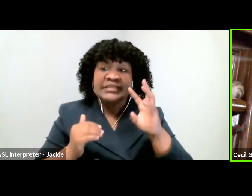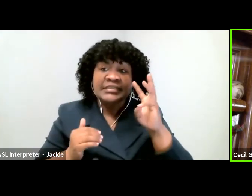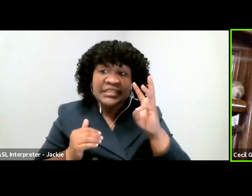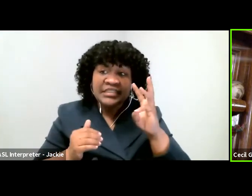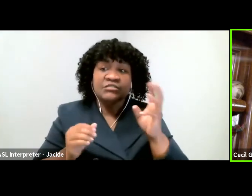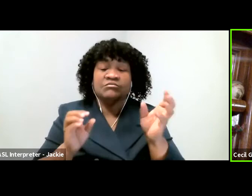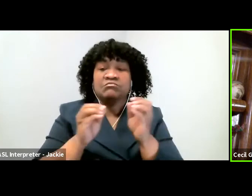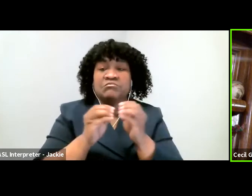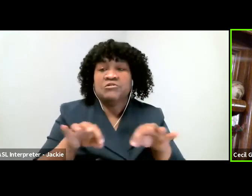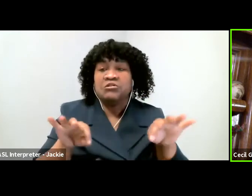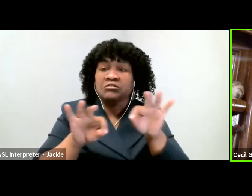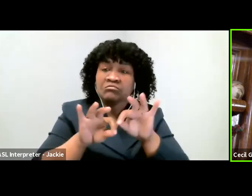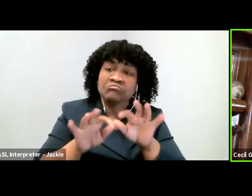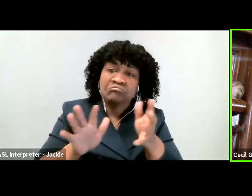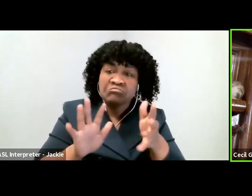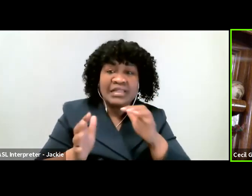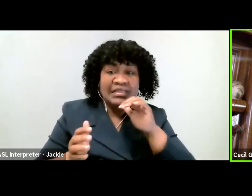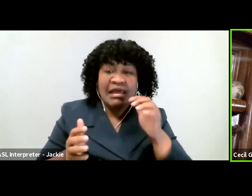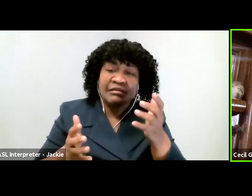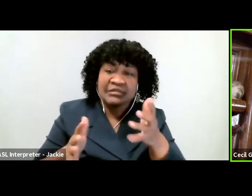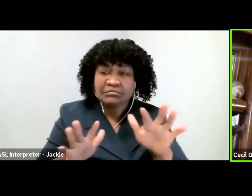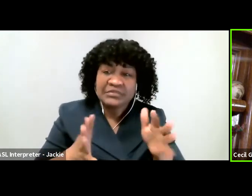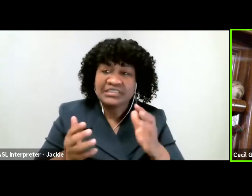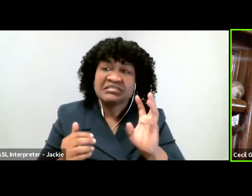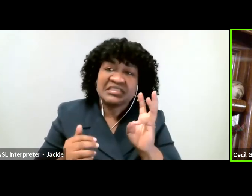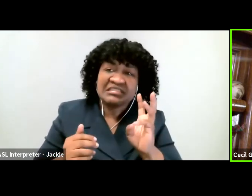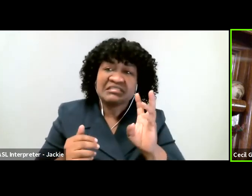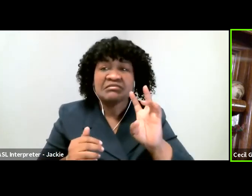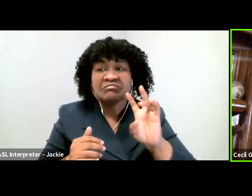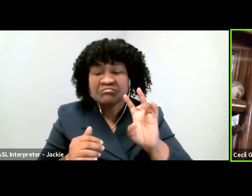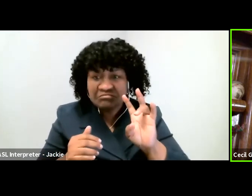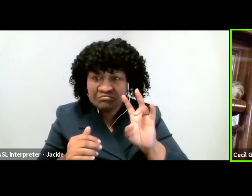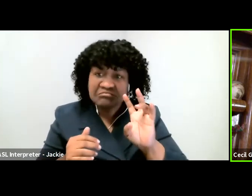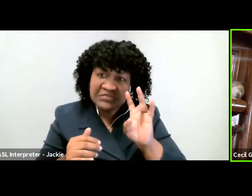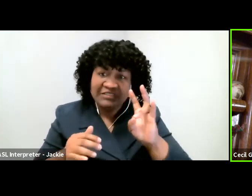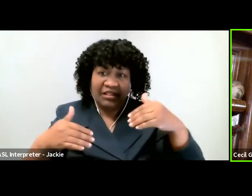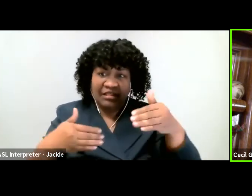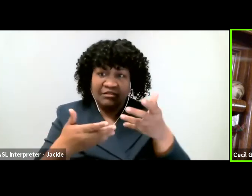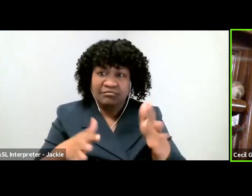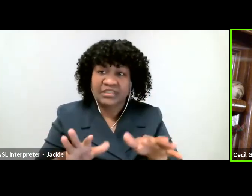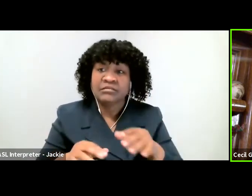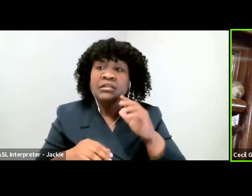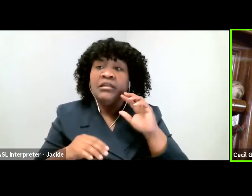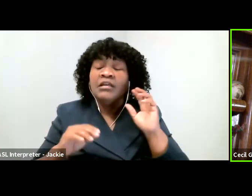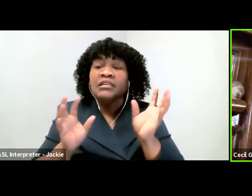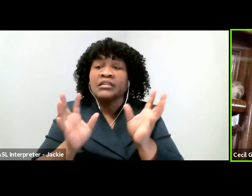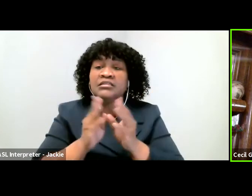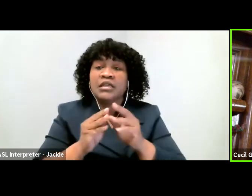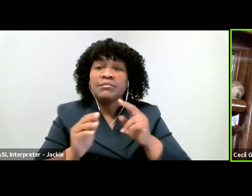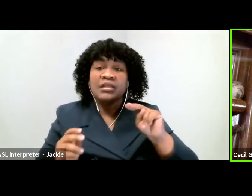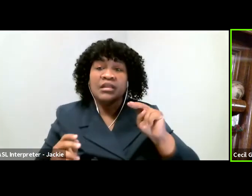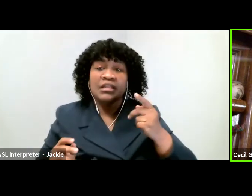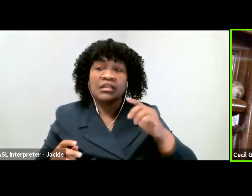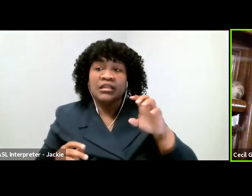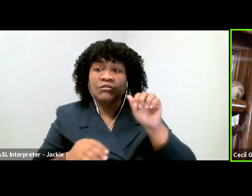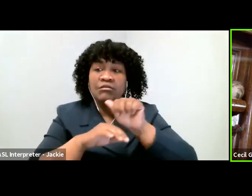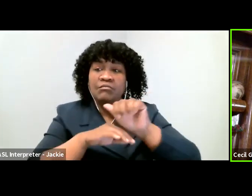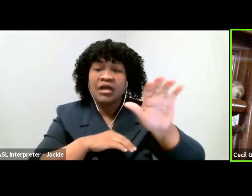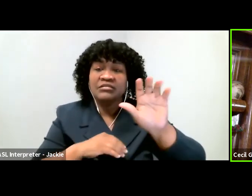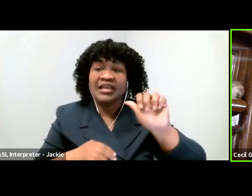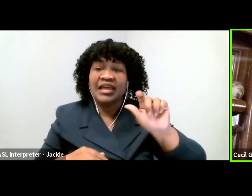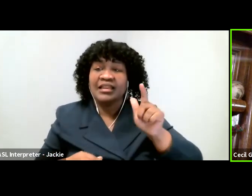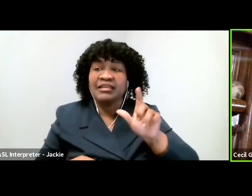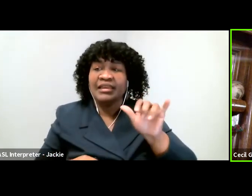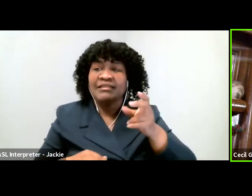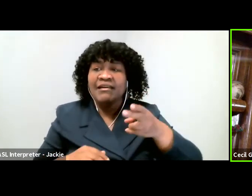which are more or less complete. The summit of Negro Mountain in the Allegheny Mountains is the highest point in